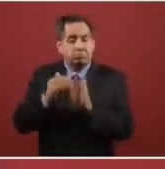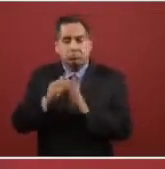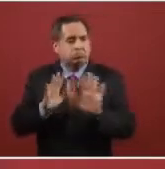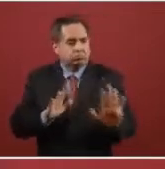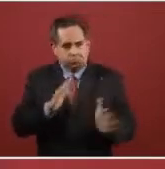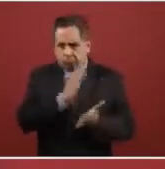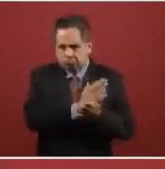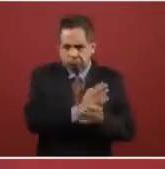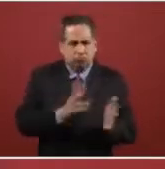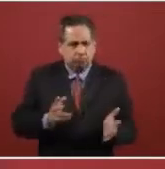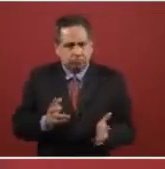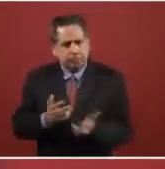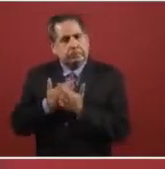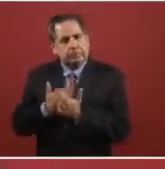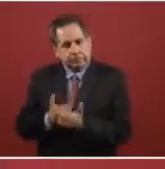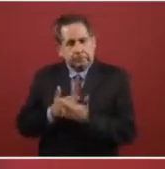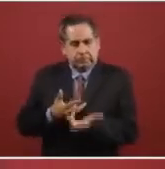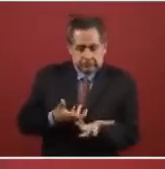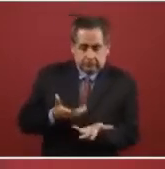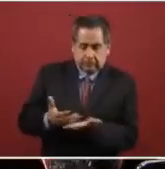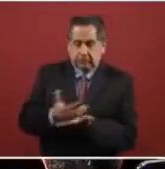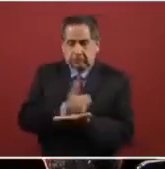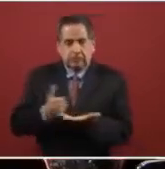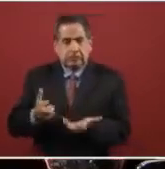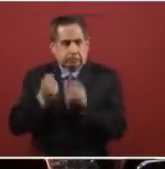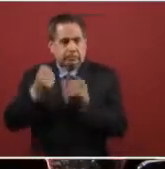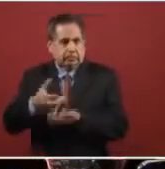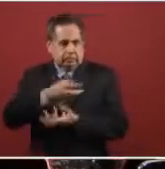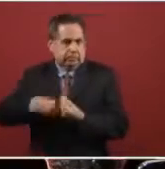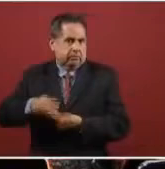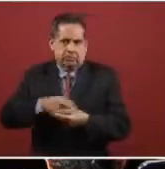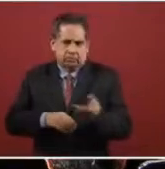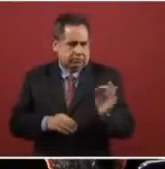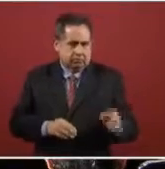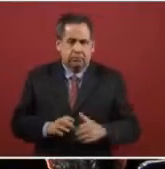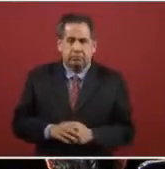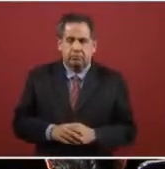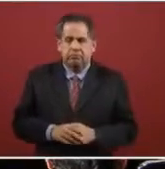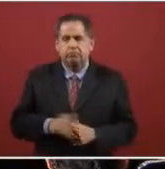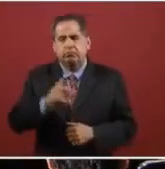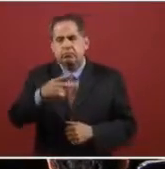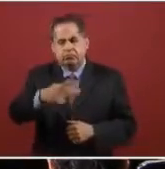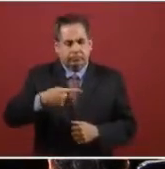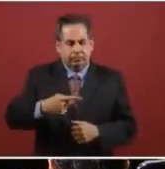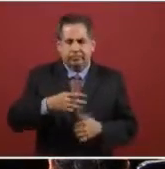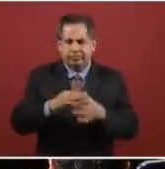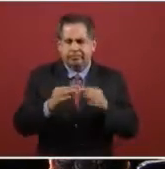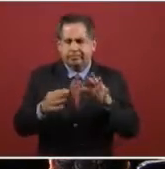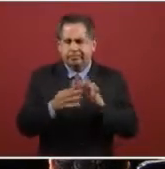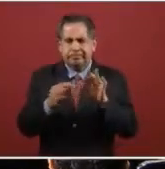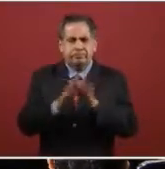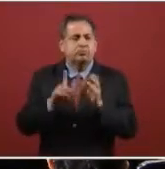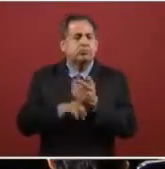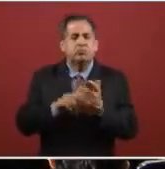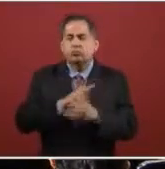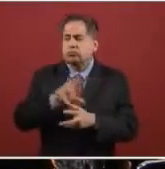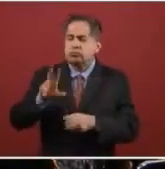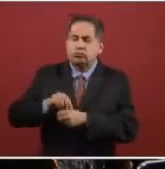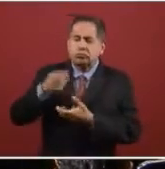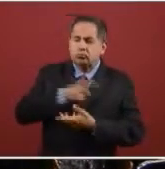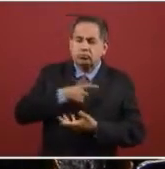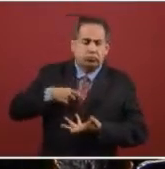Because they were losing about 400... 40 million with the theft.